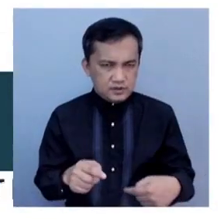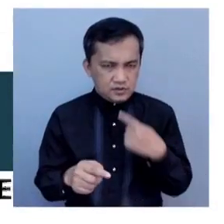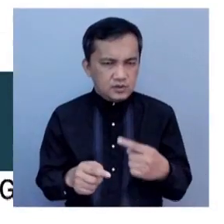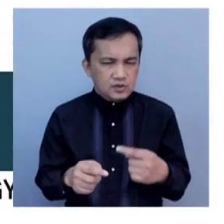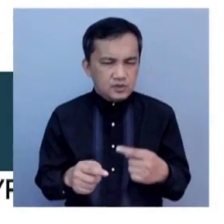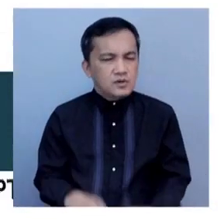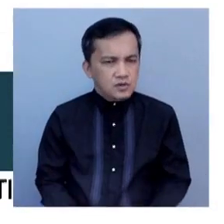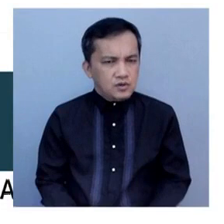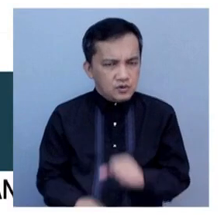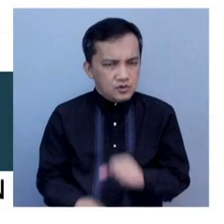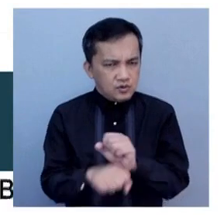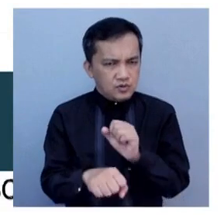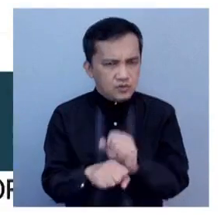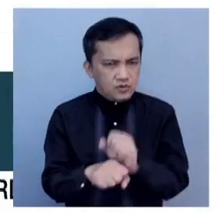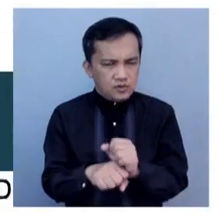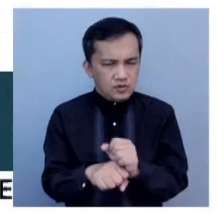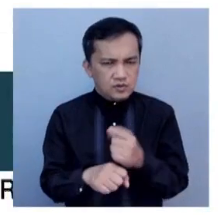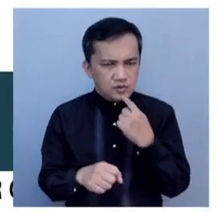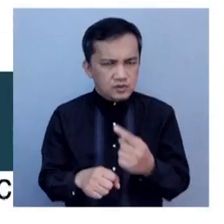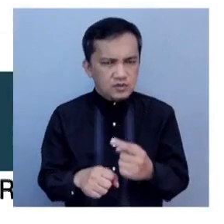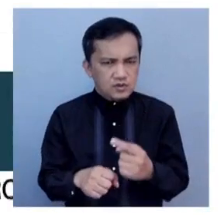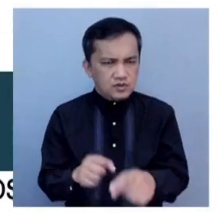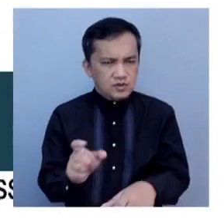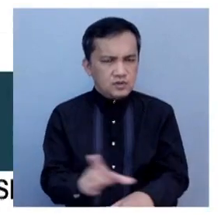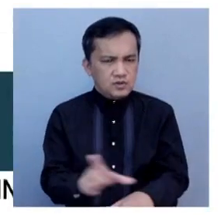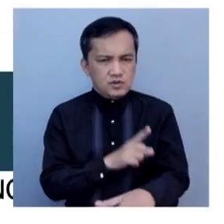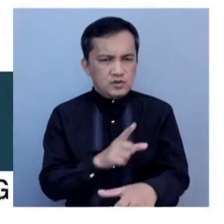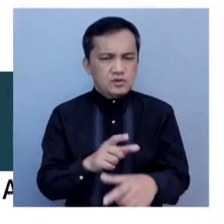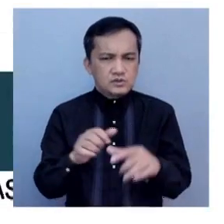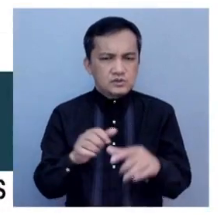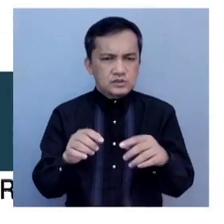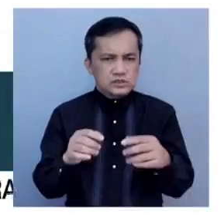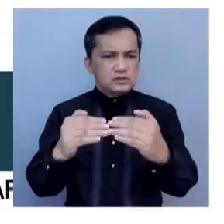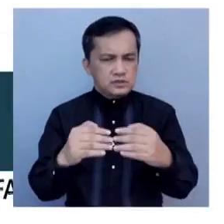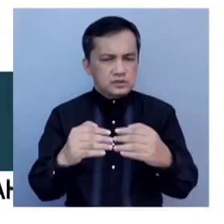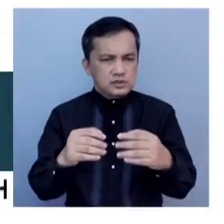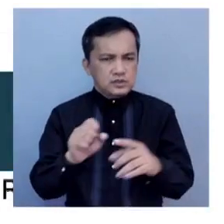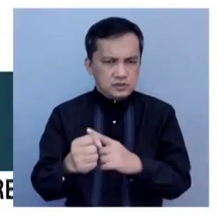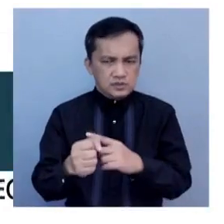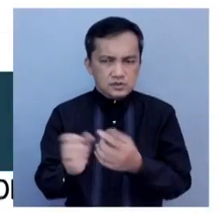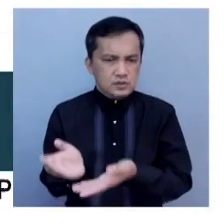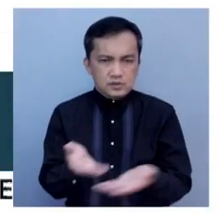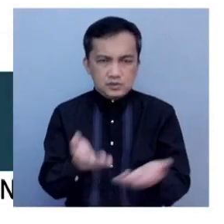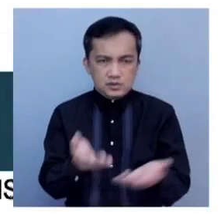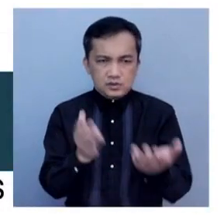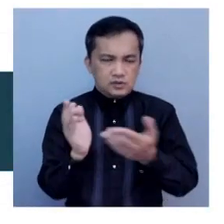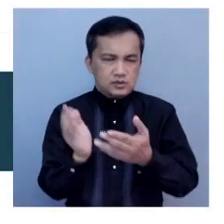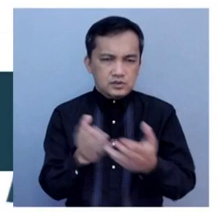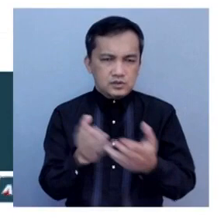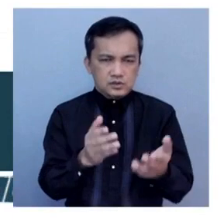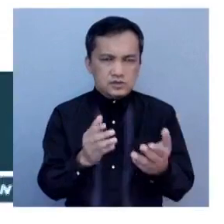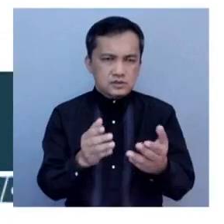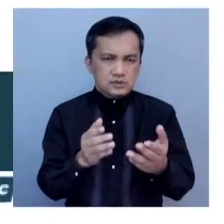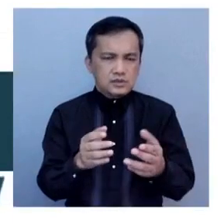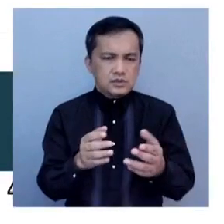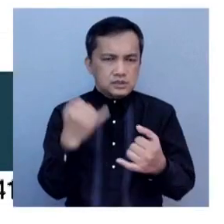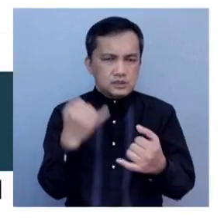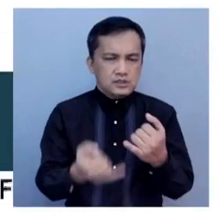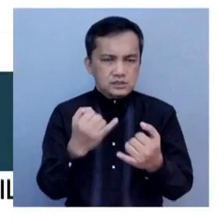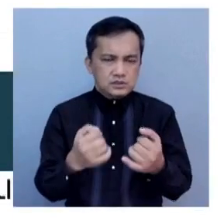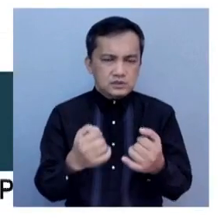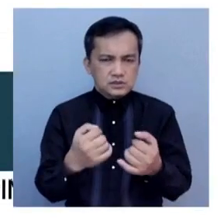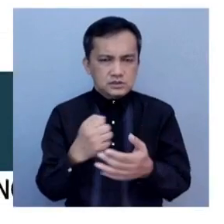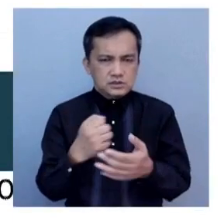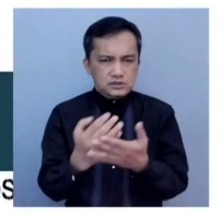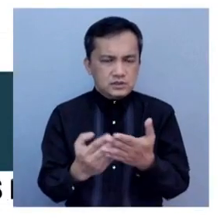potentially long-term situation where every resupply mission is going to look like this until somebody decides to change course. So to